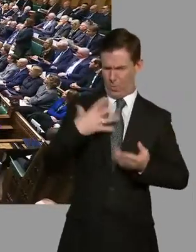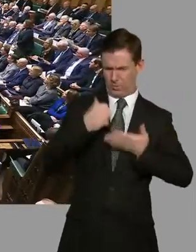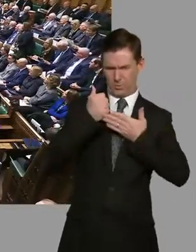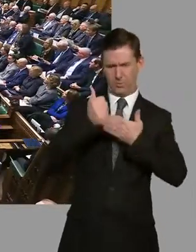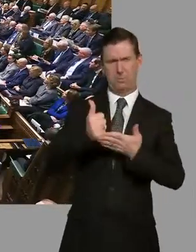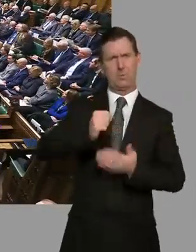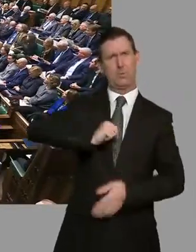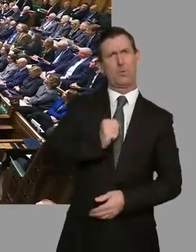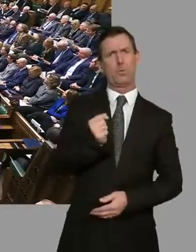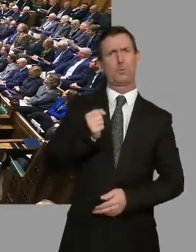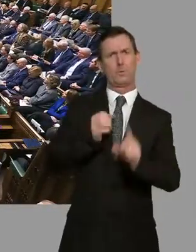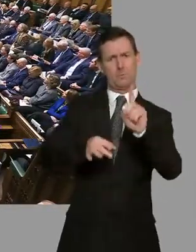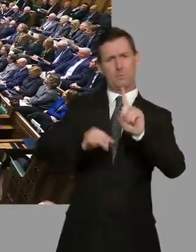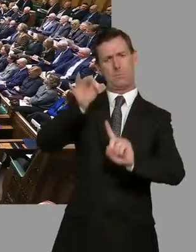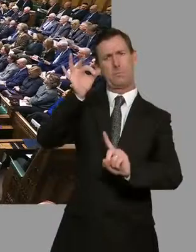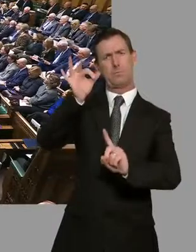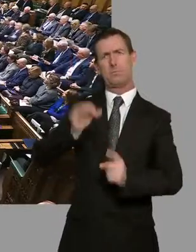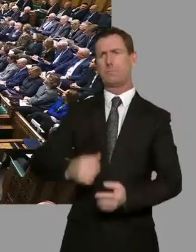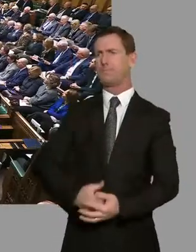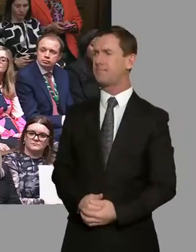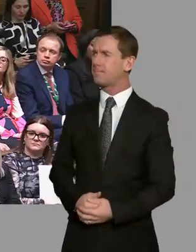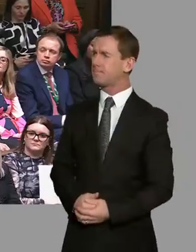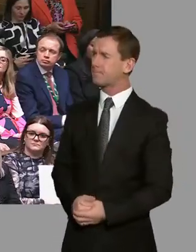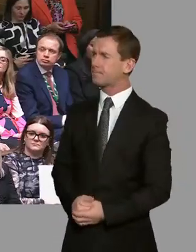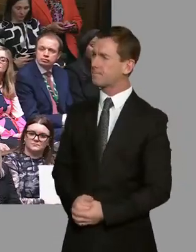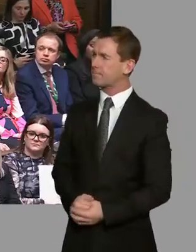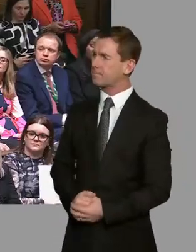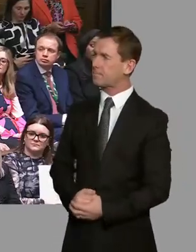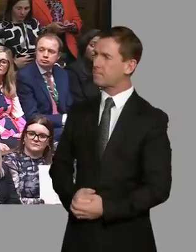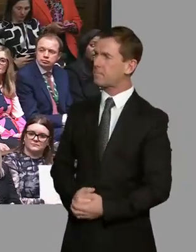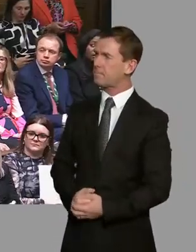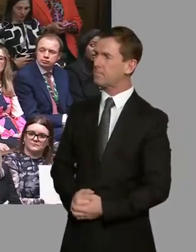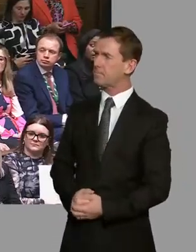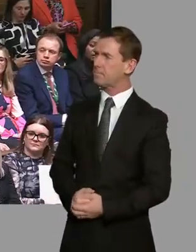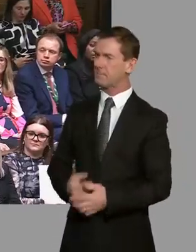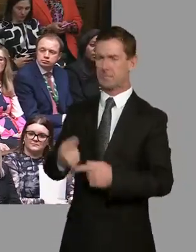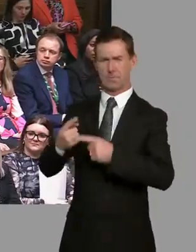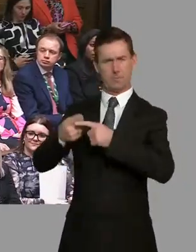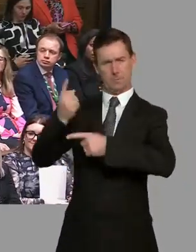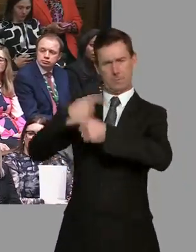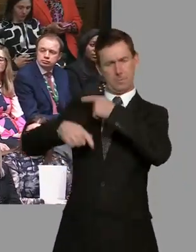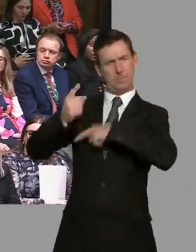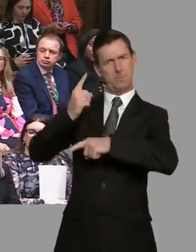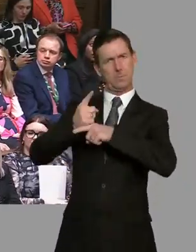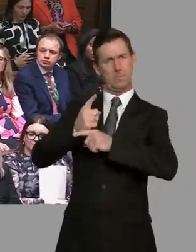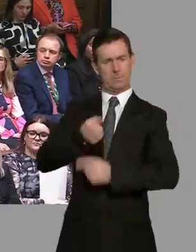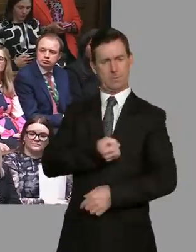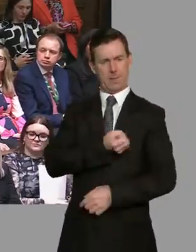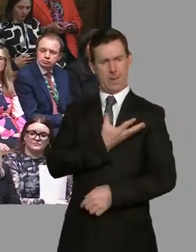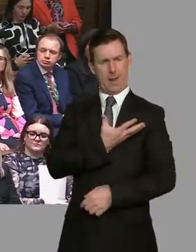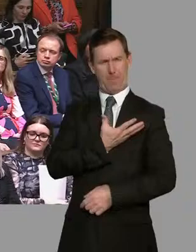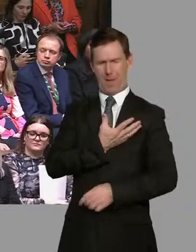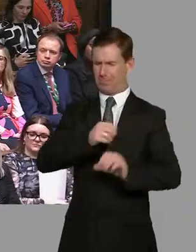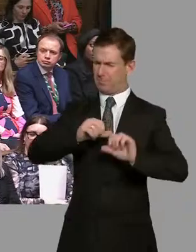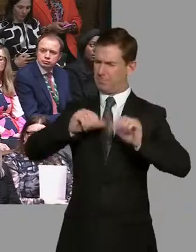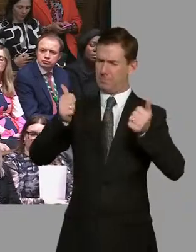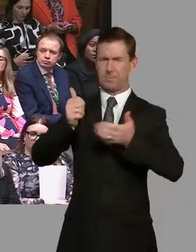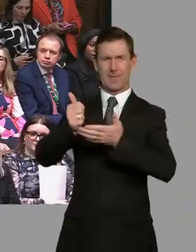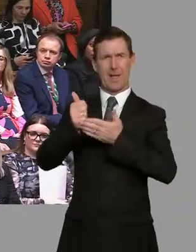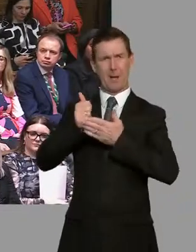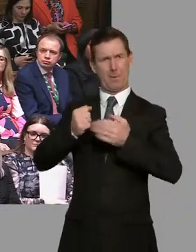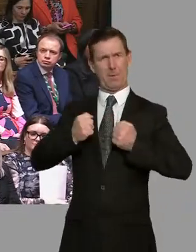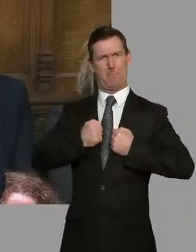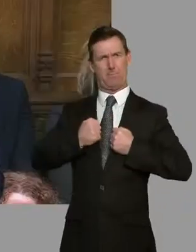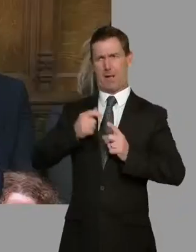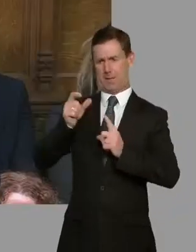Last year, this Labour government delivered justice for members of the My Workers Pension Scheme. 45,000 members of the similar British Coal Staff